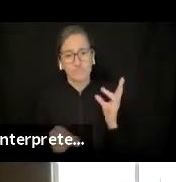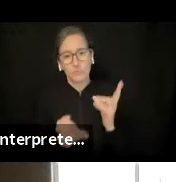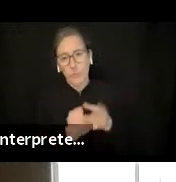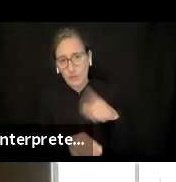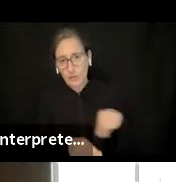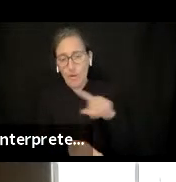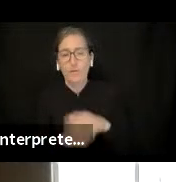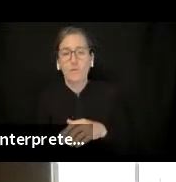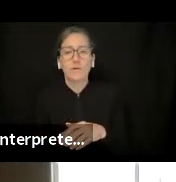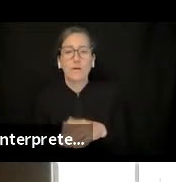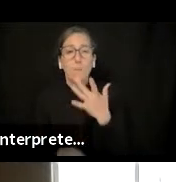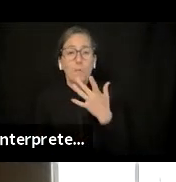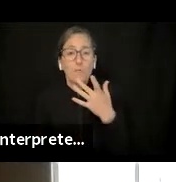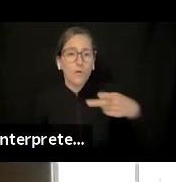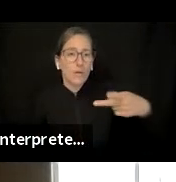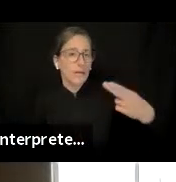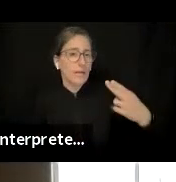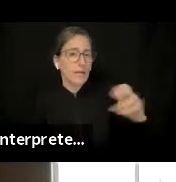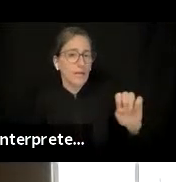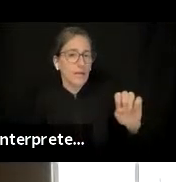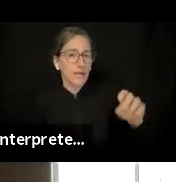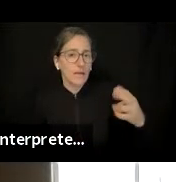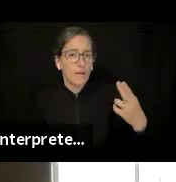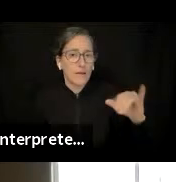I go by he, him pronouns.